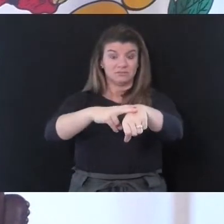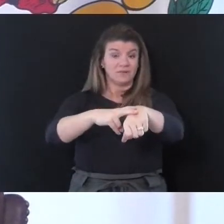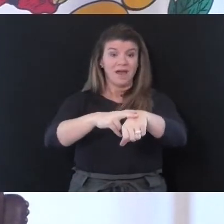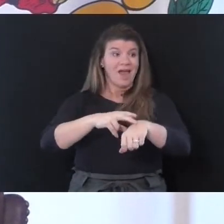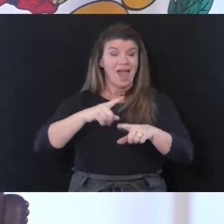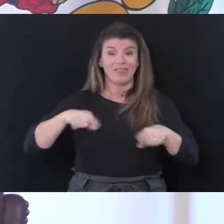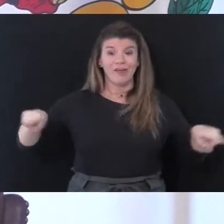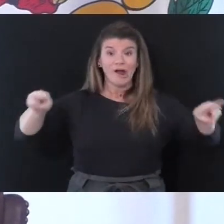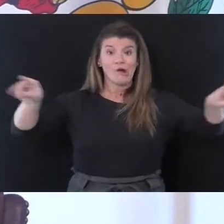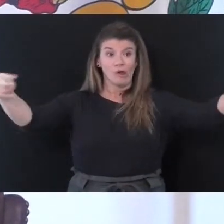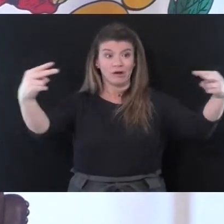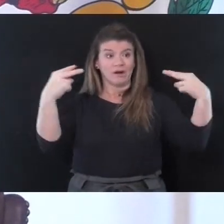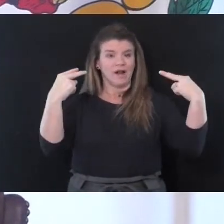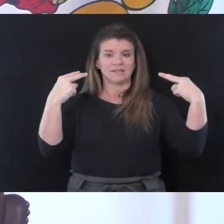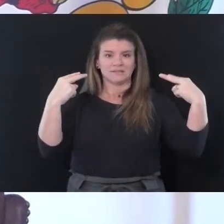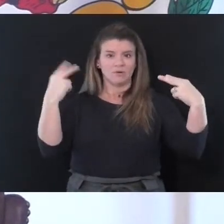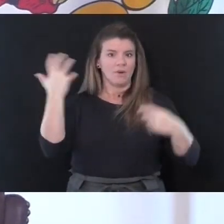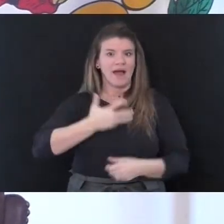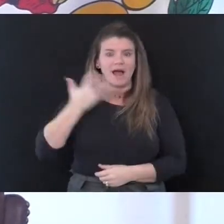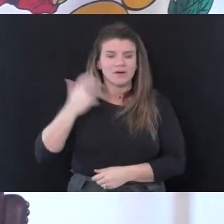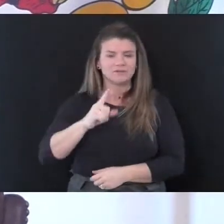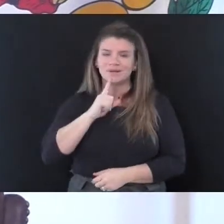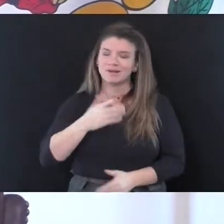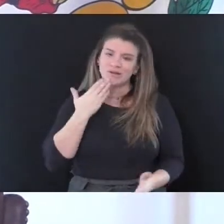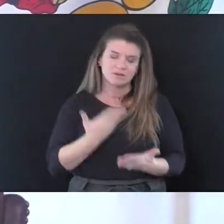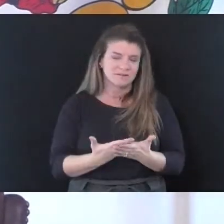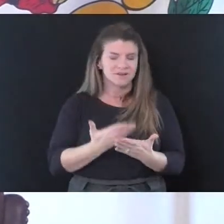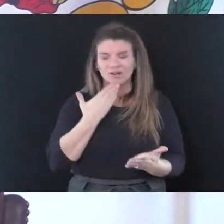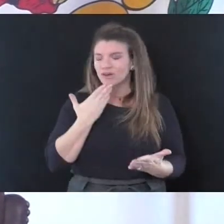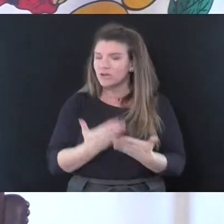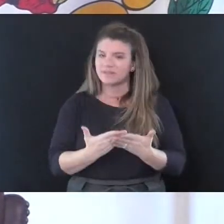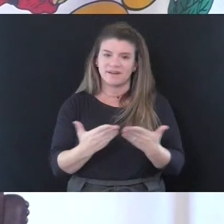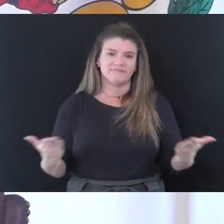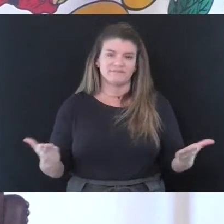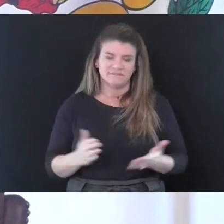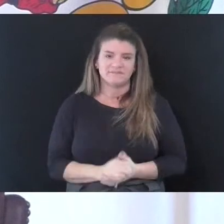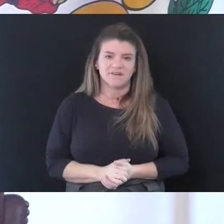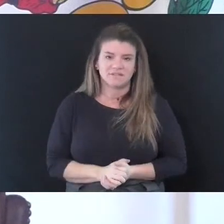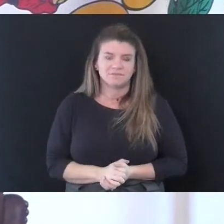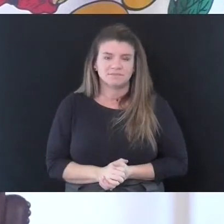so many ways. It's good stuff. It's good, good, good stuff.